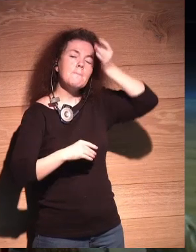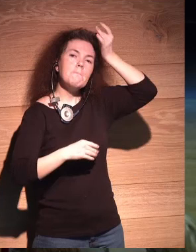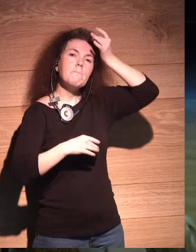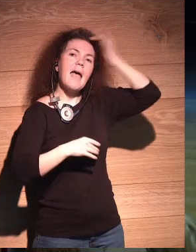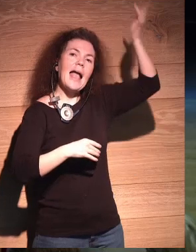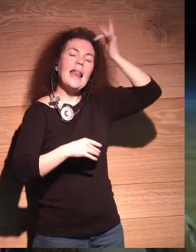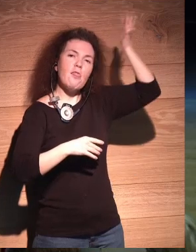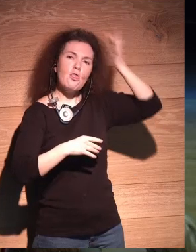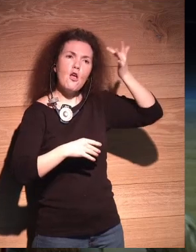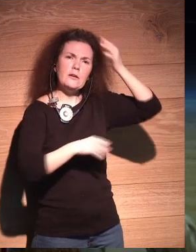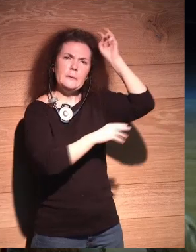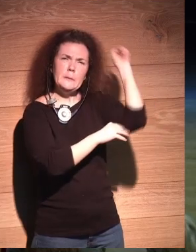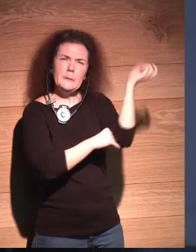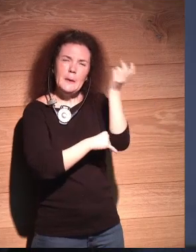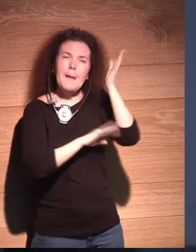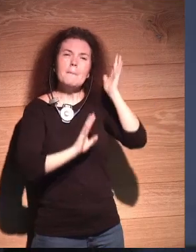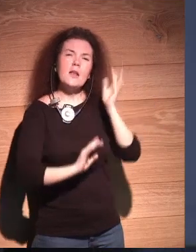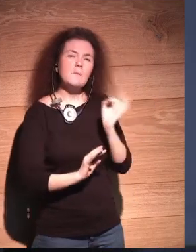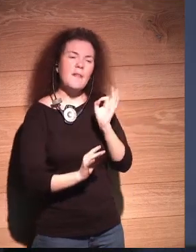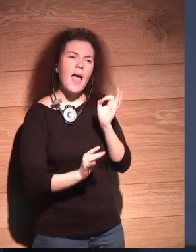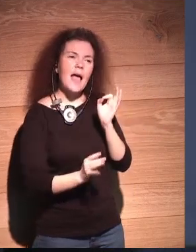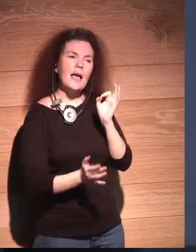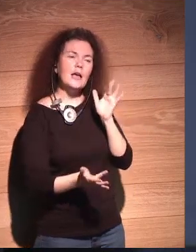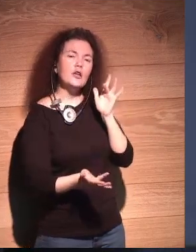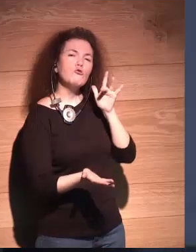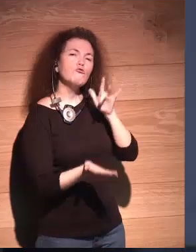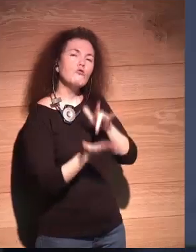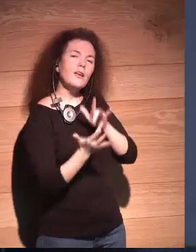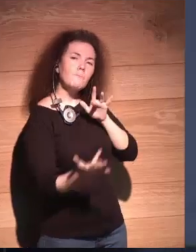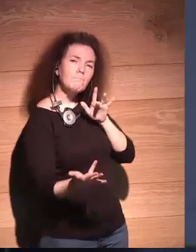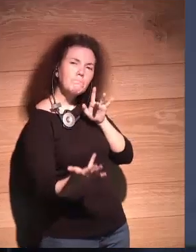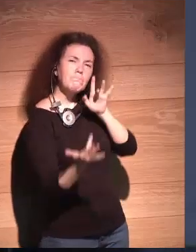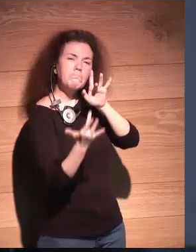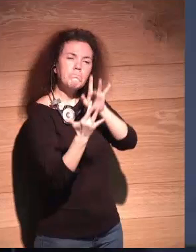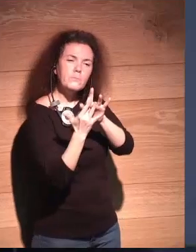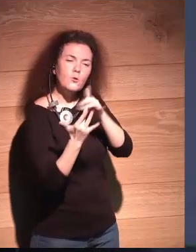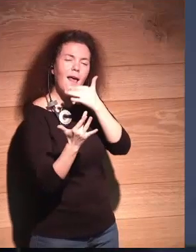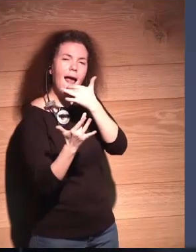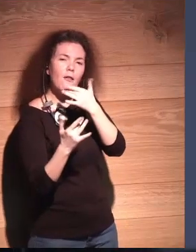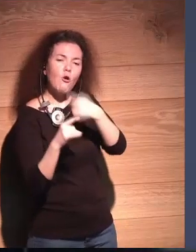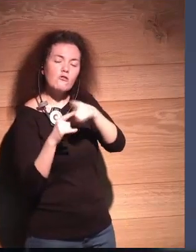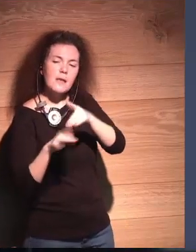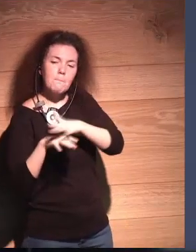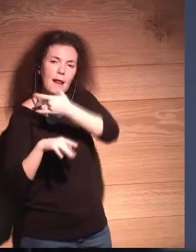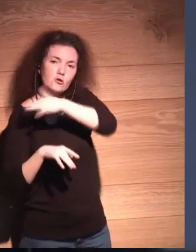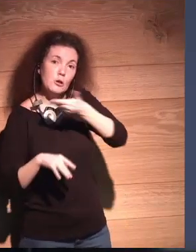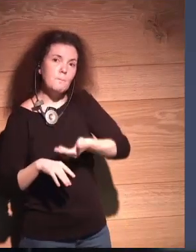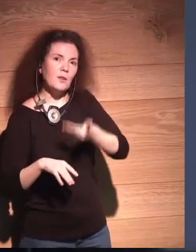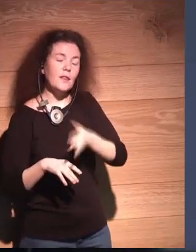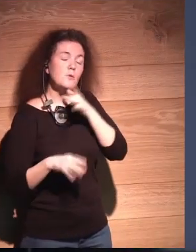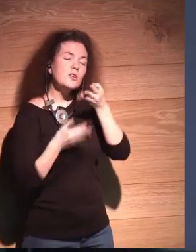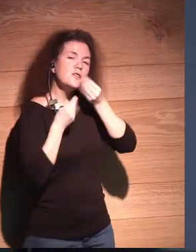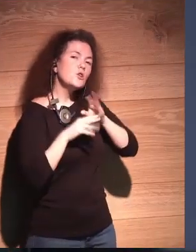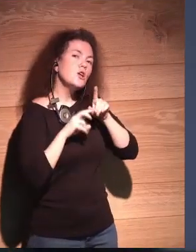a very rich and particular and characteristic imagination, connects to something that